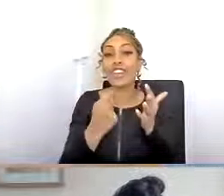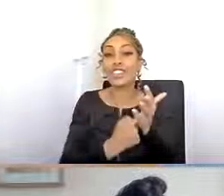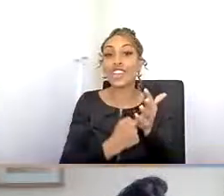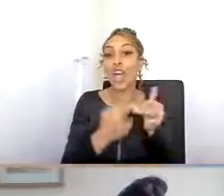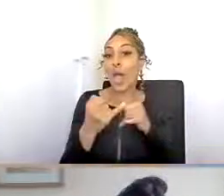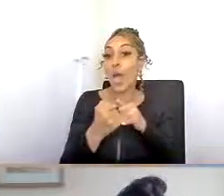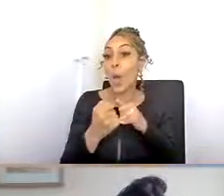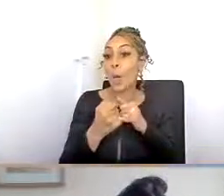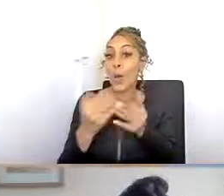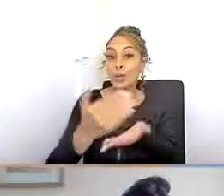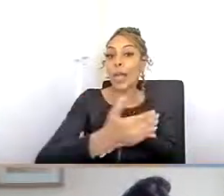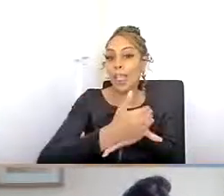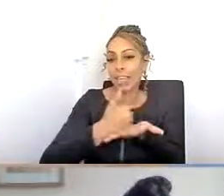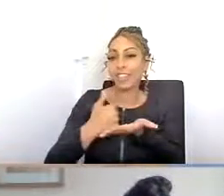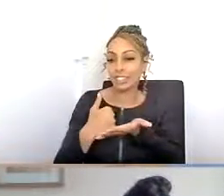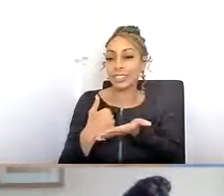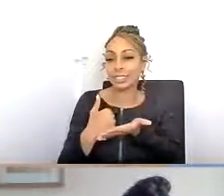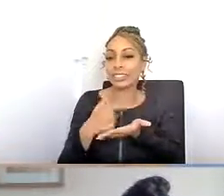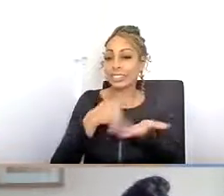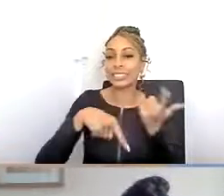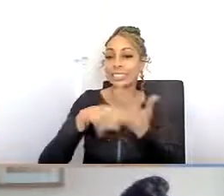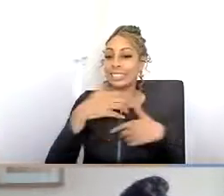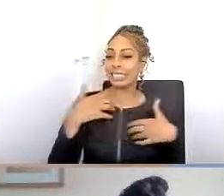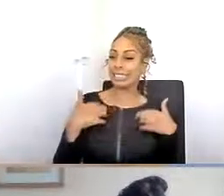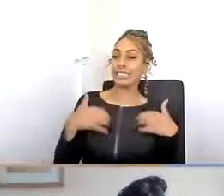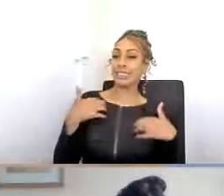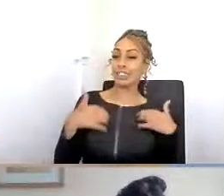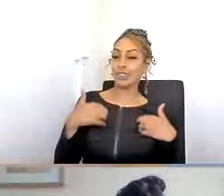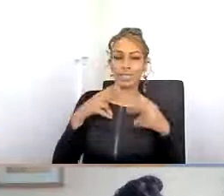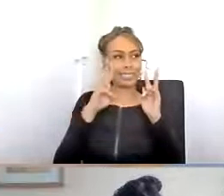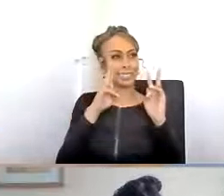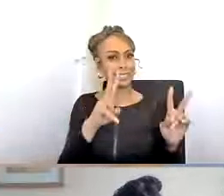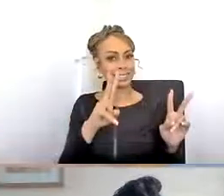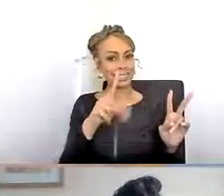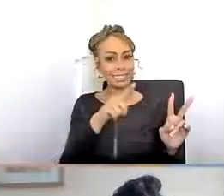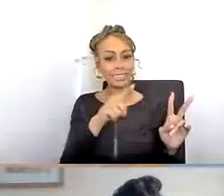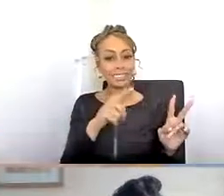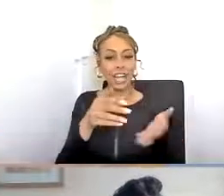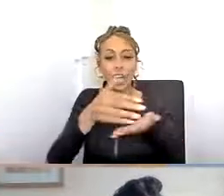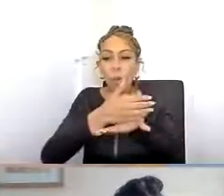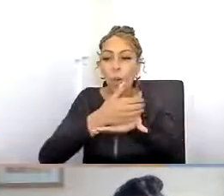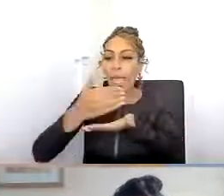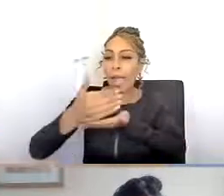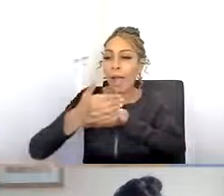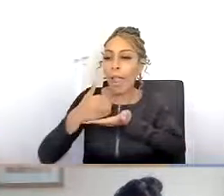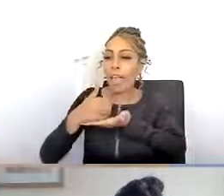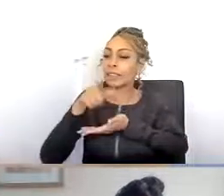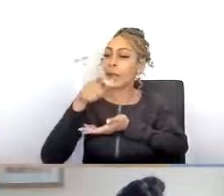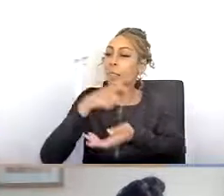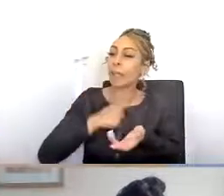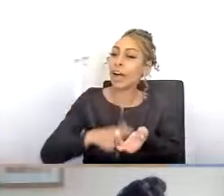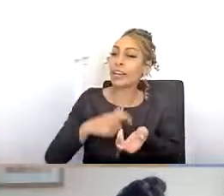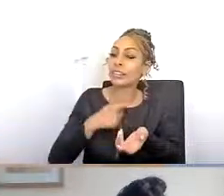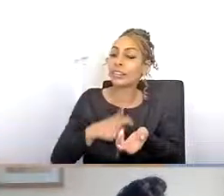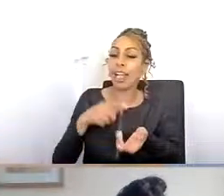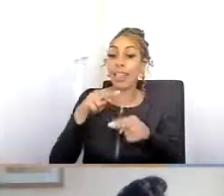set. Alan already had an interest in the field. He had been collecting personally, and